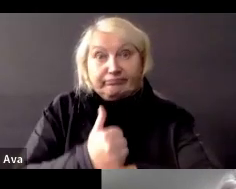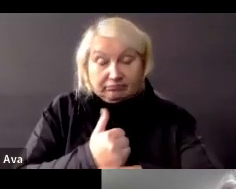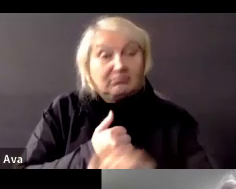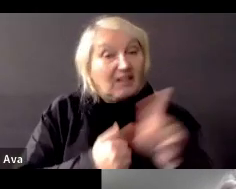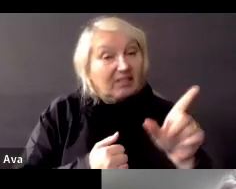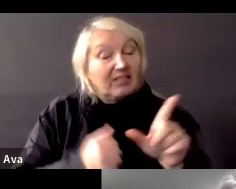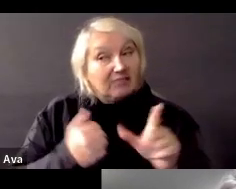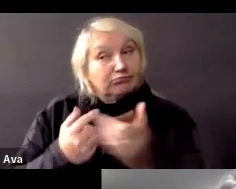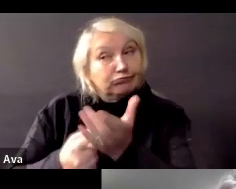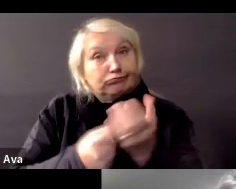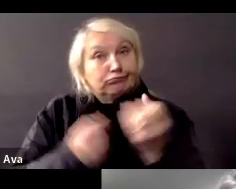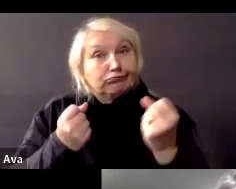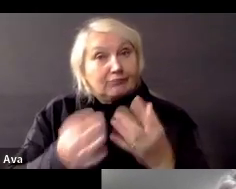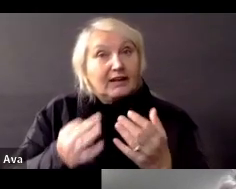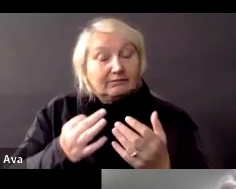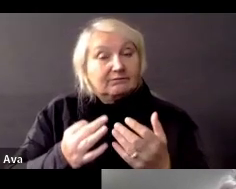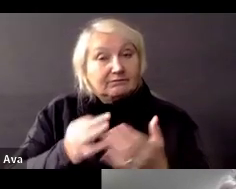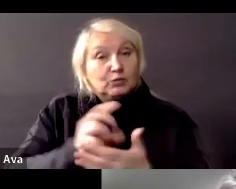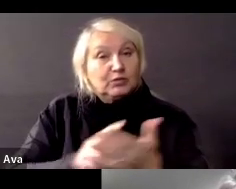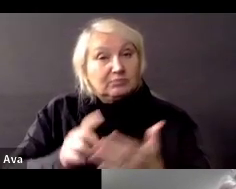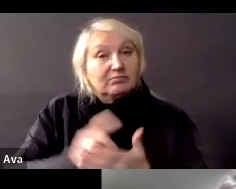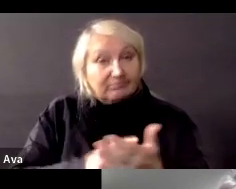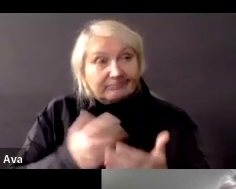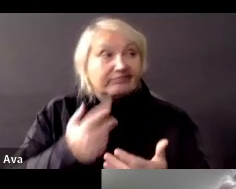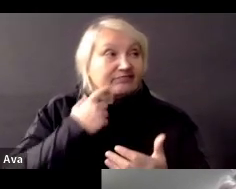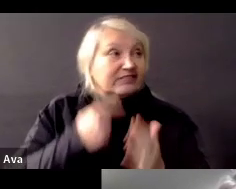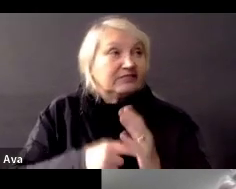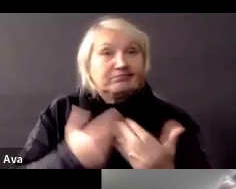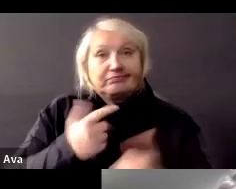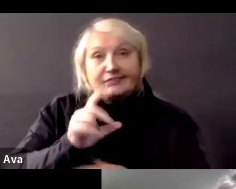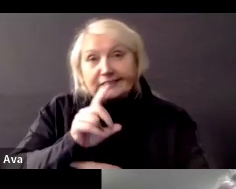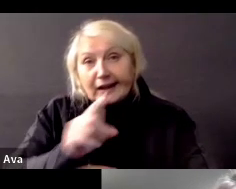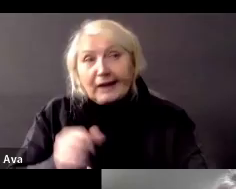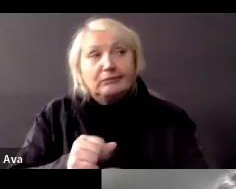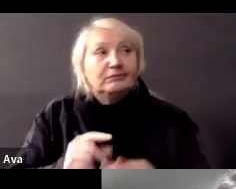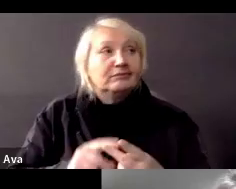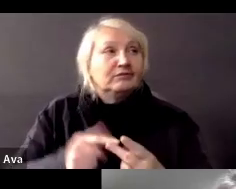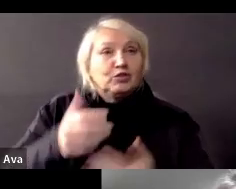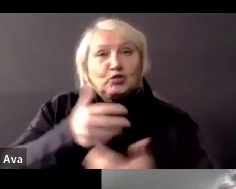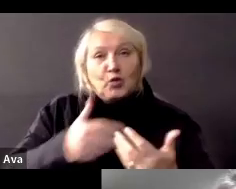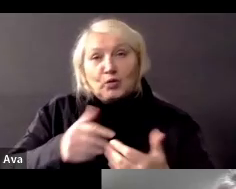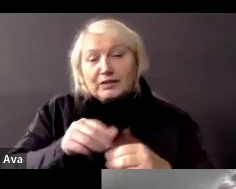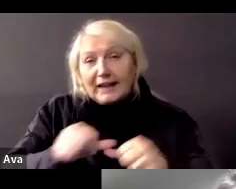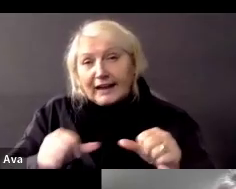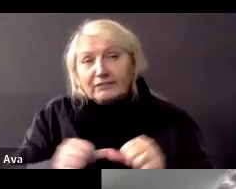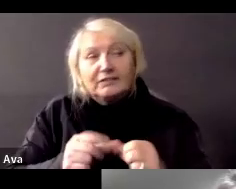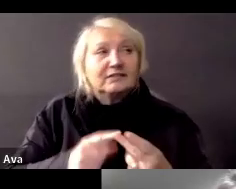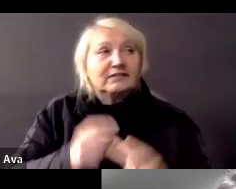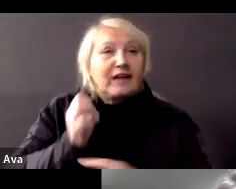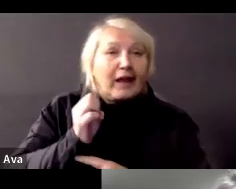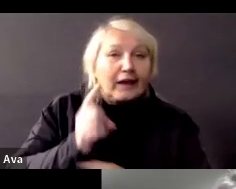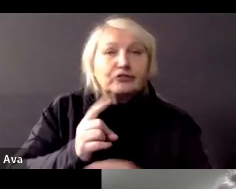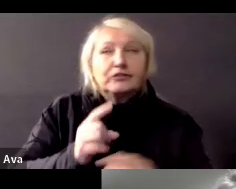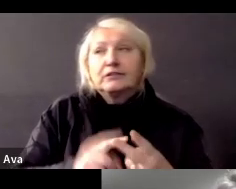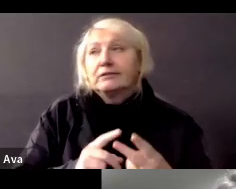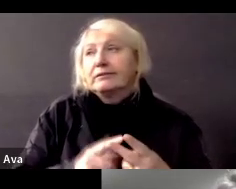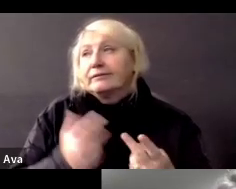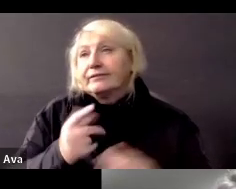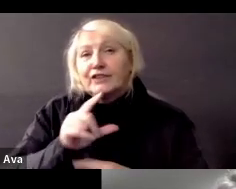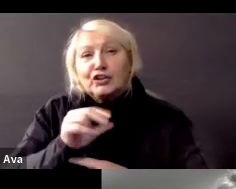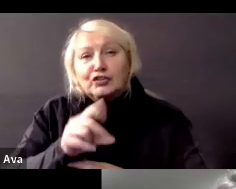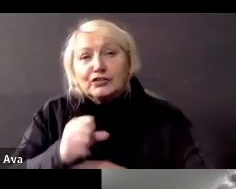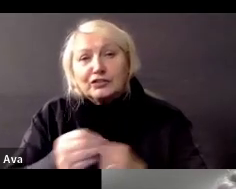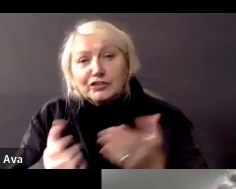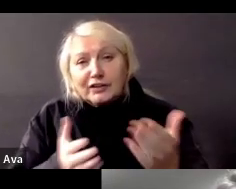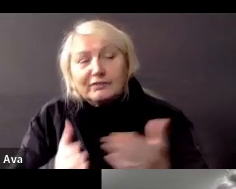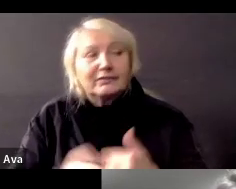grounds, including disability, in a number of social areas, education and goods and services,